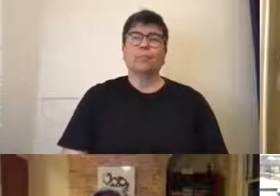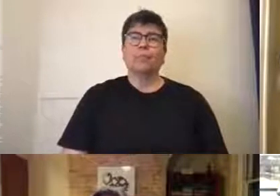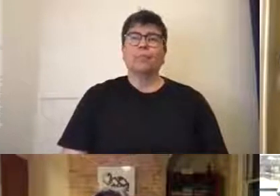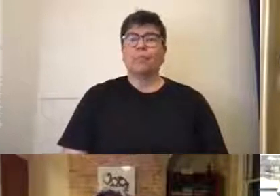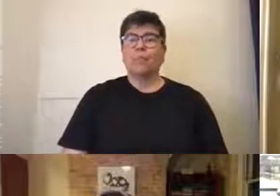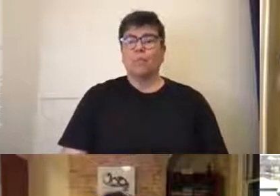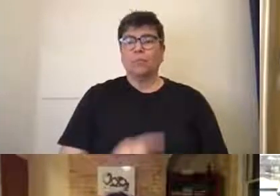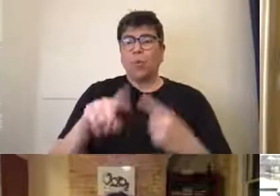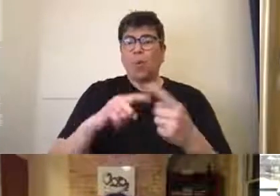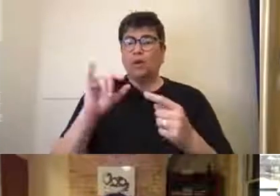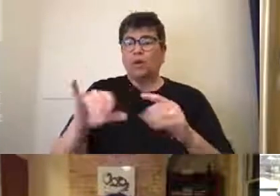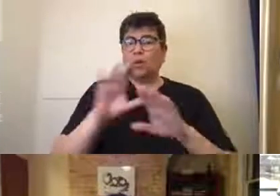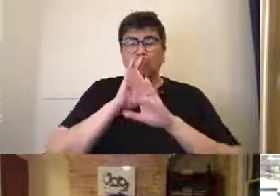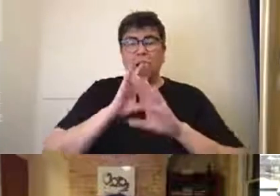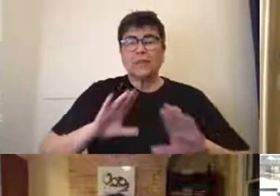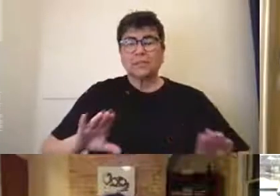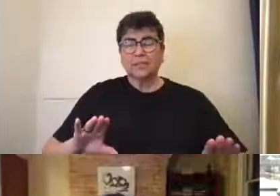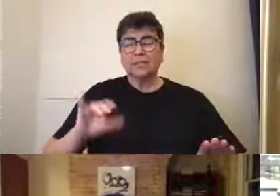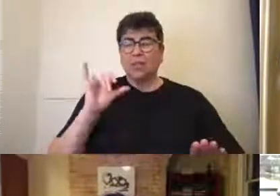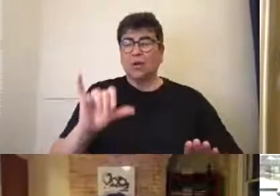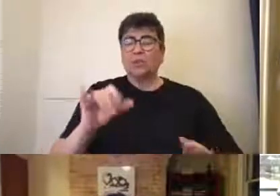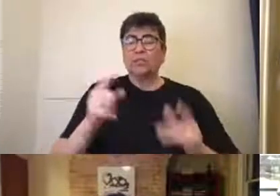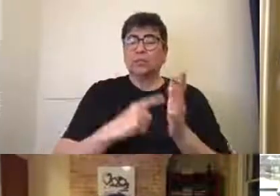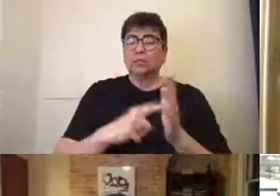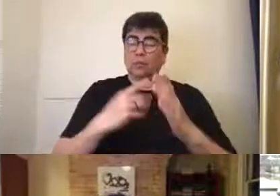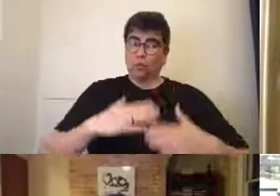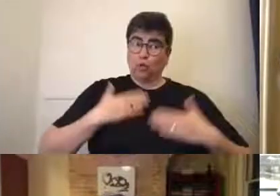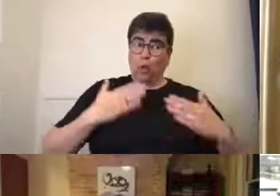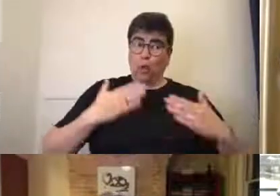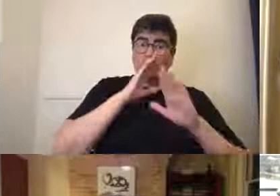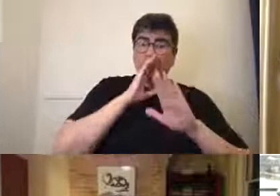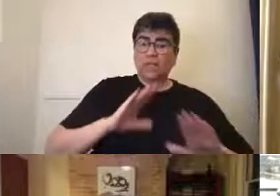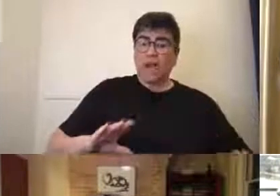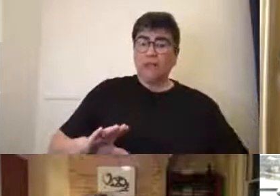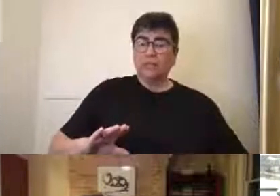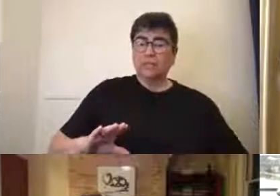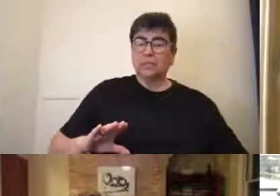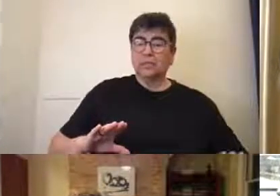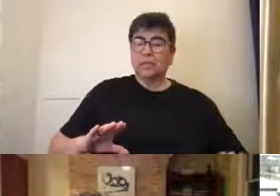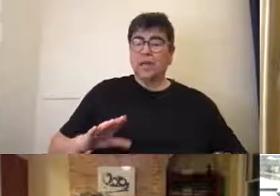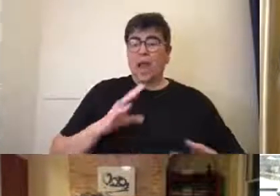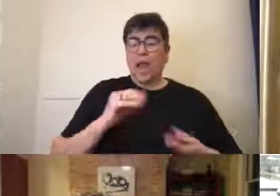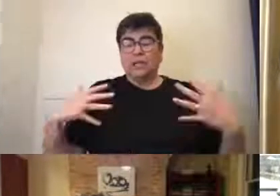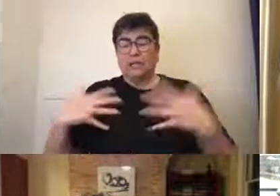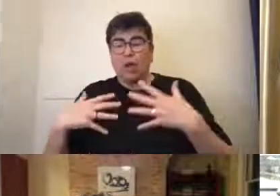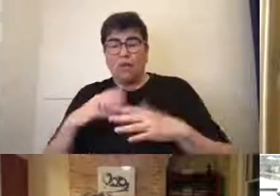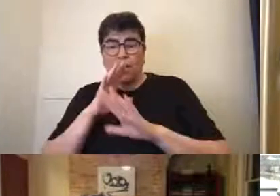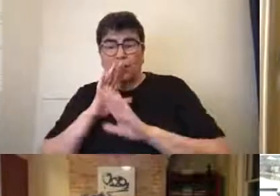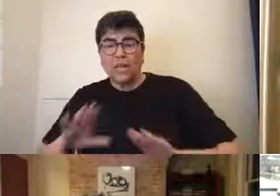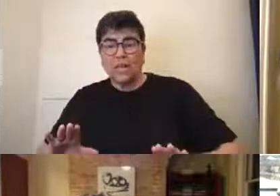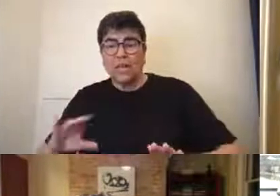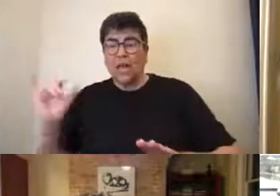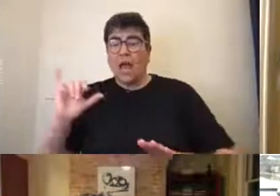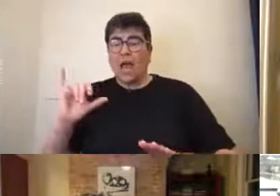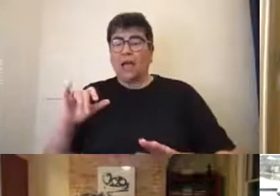were those silences. And sometimes that joyful silence and that terrifying silence, like the line is